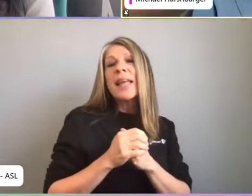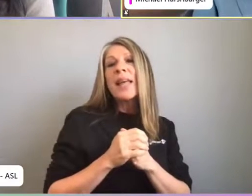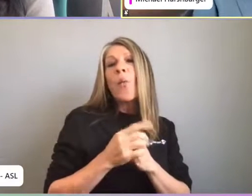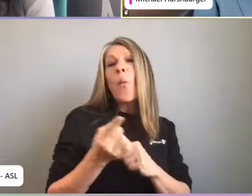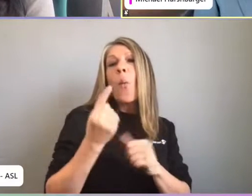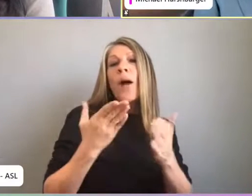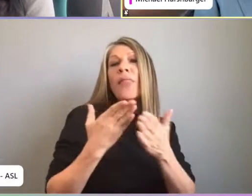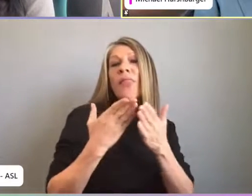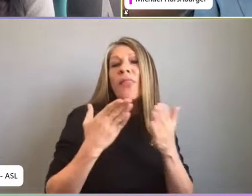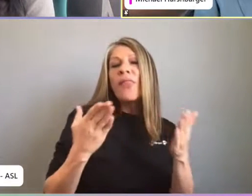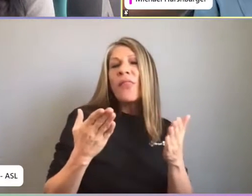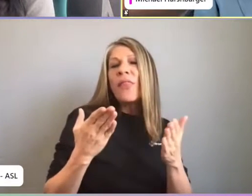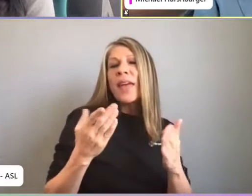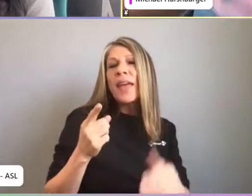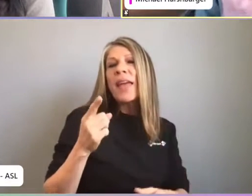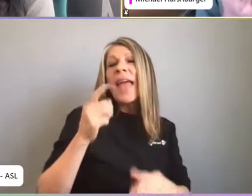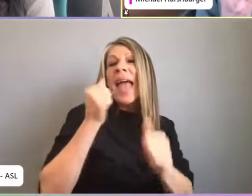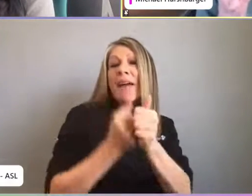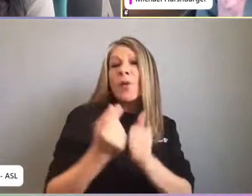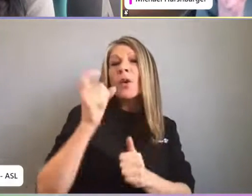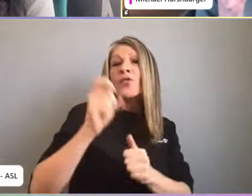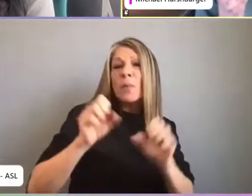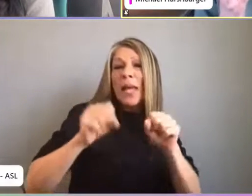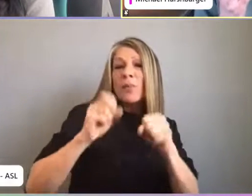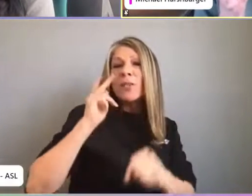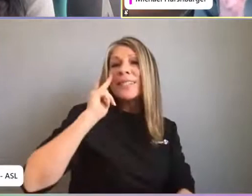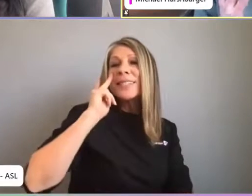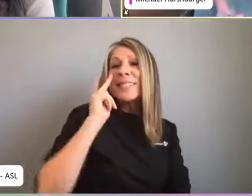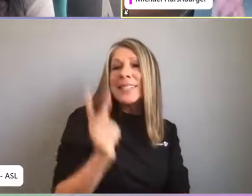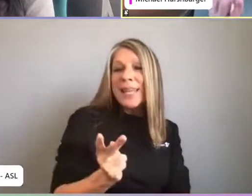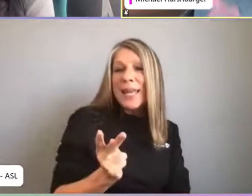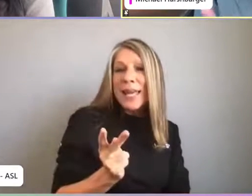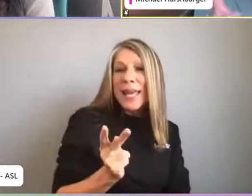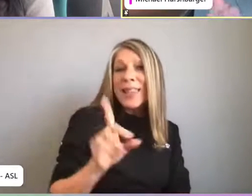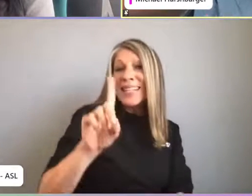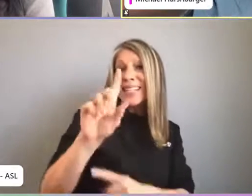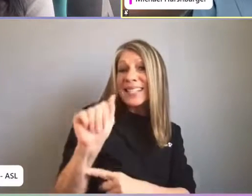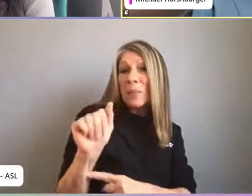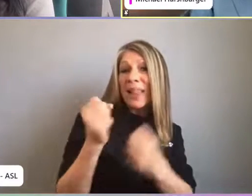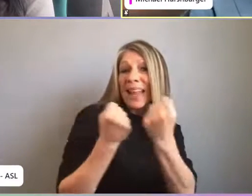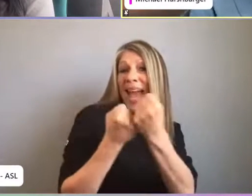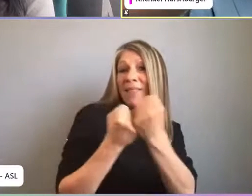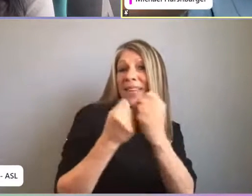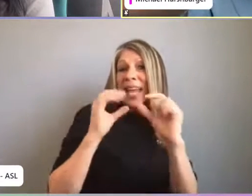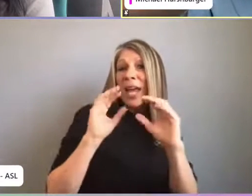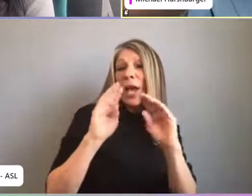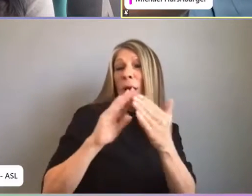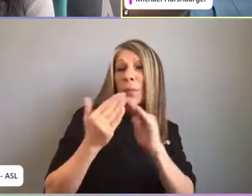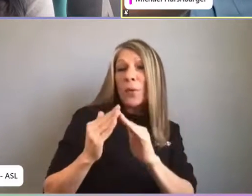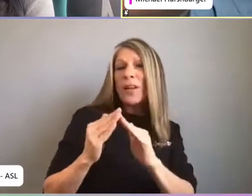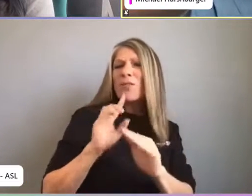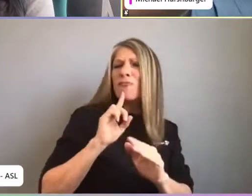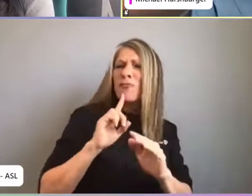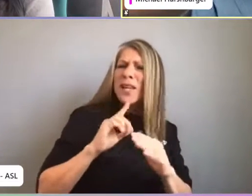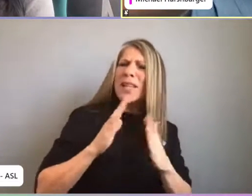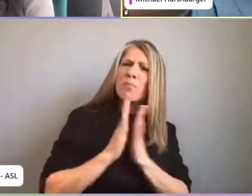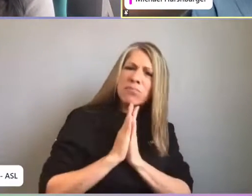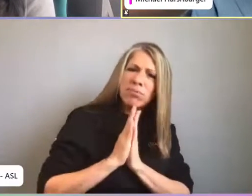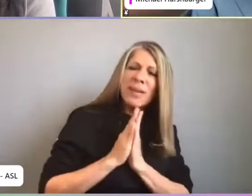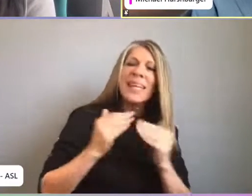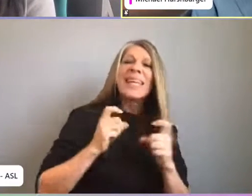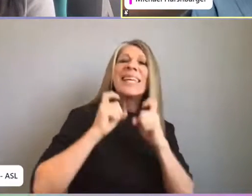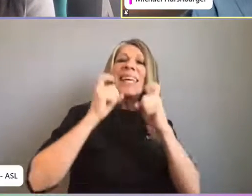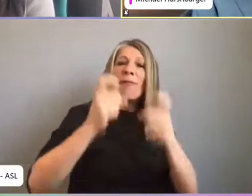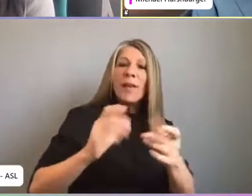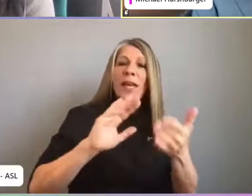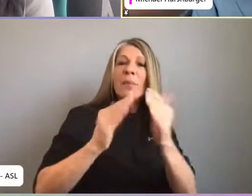One thing I think anyone should be able to see is that the disability advocate community is a giving community. And if we